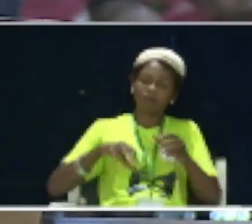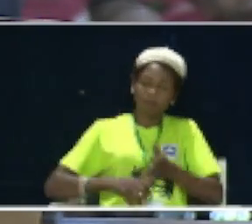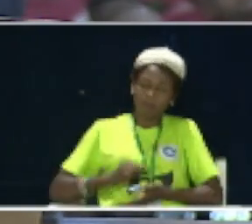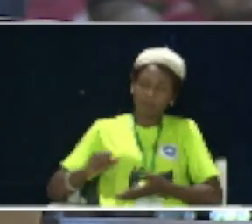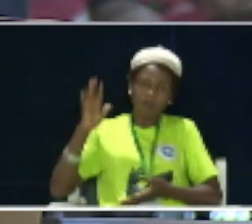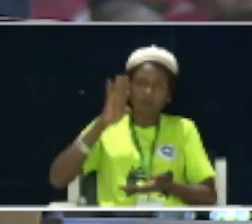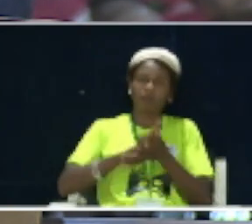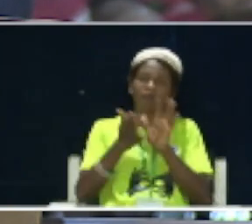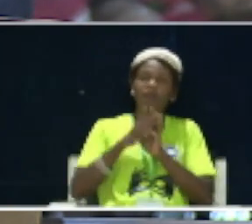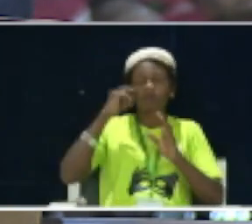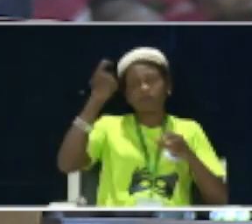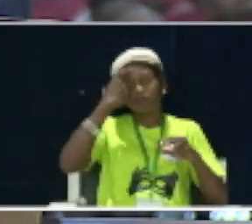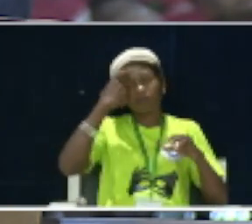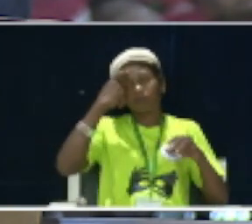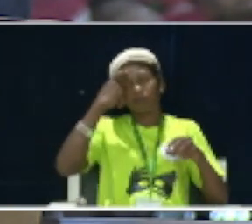been a governor,